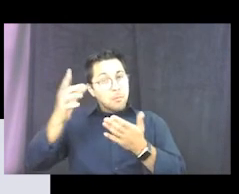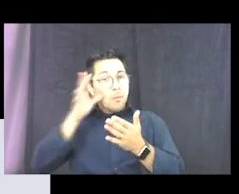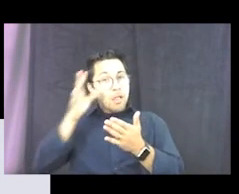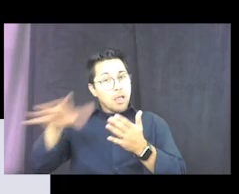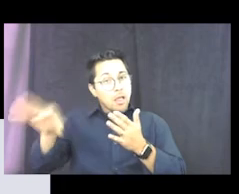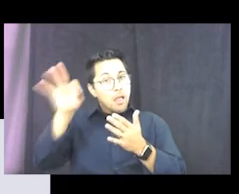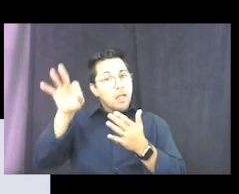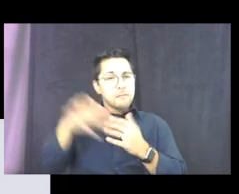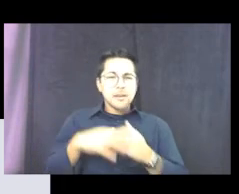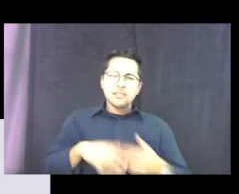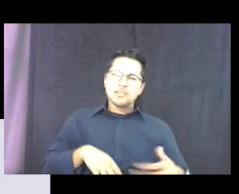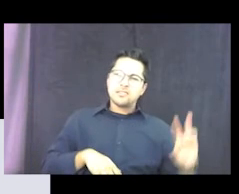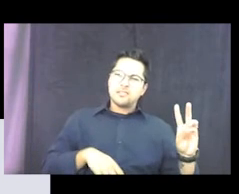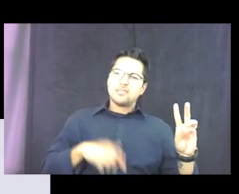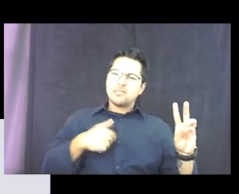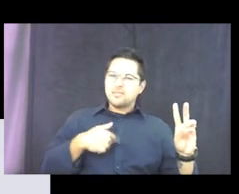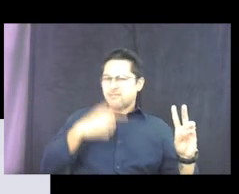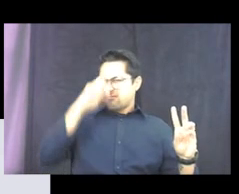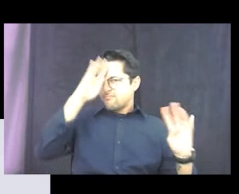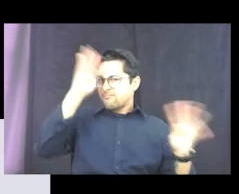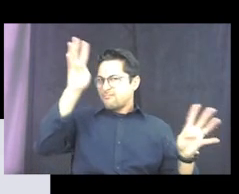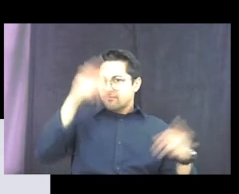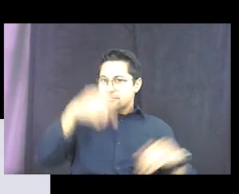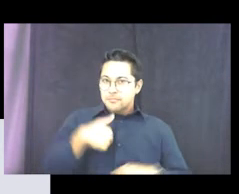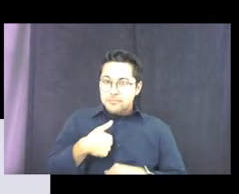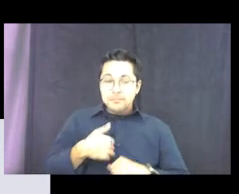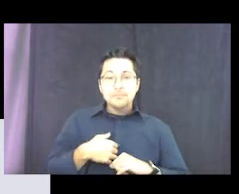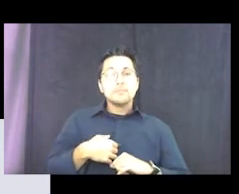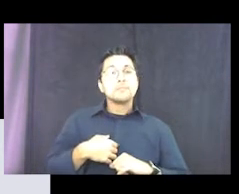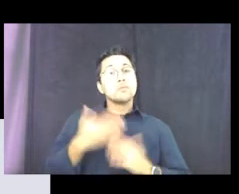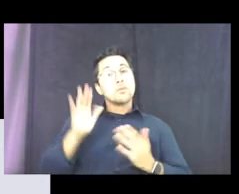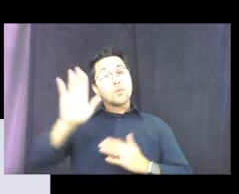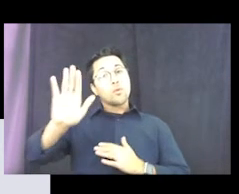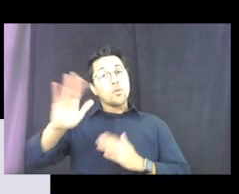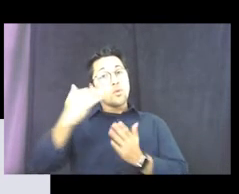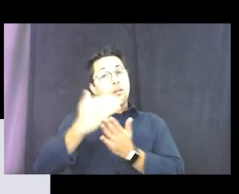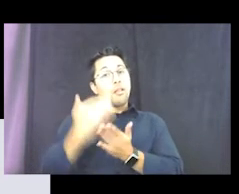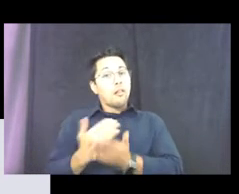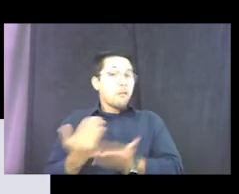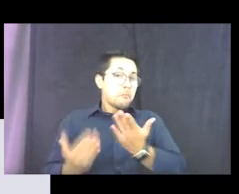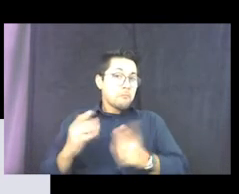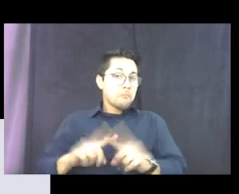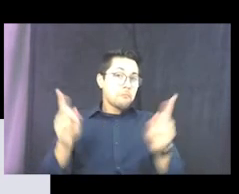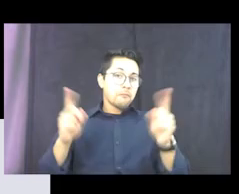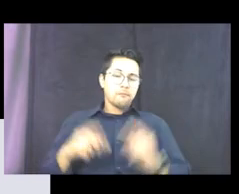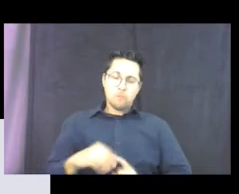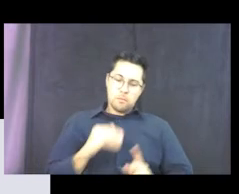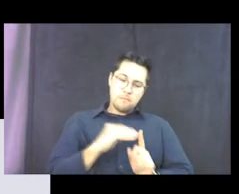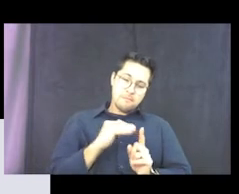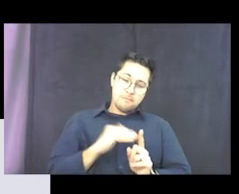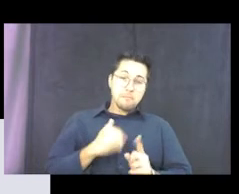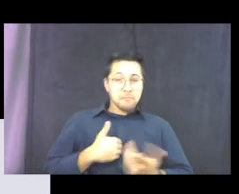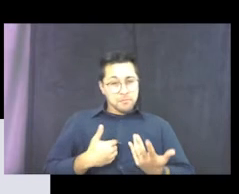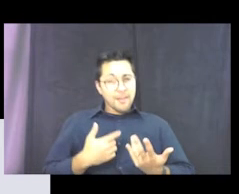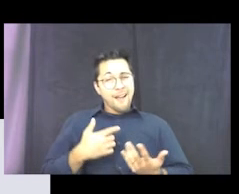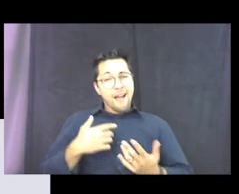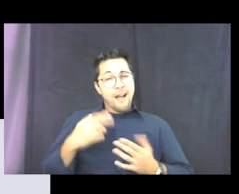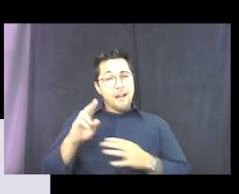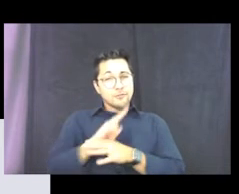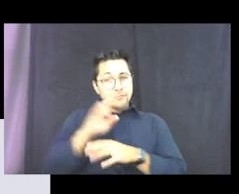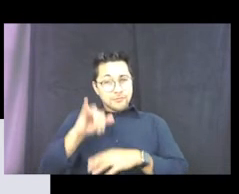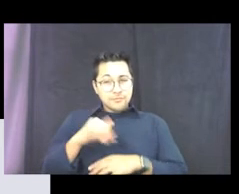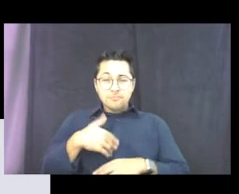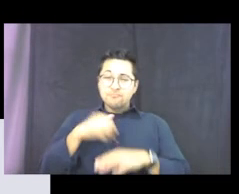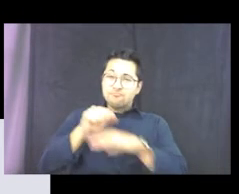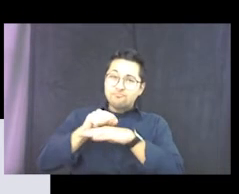here's some 6 I came up with. Yours may look different. Reminders, I know I can use that. Send a